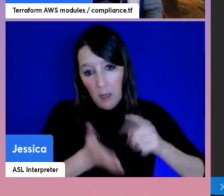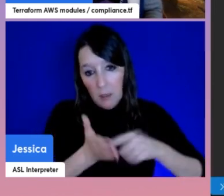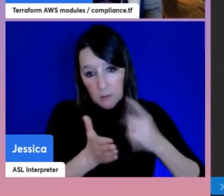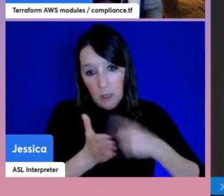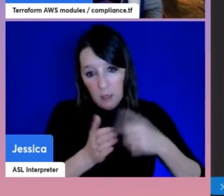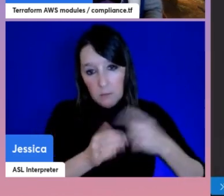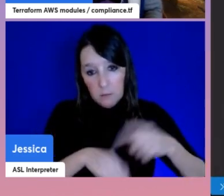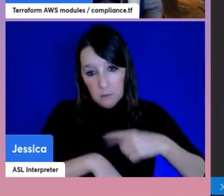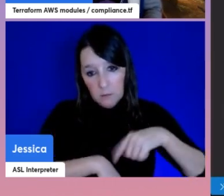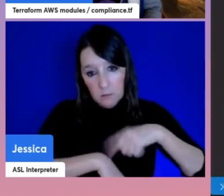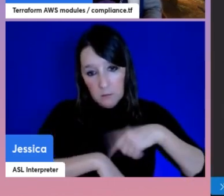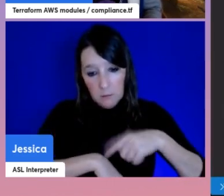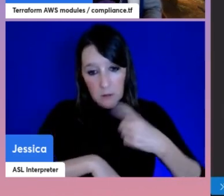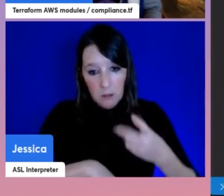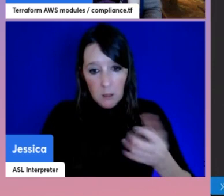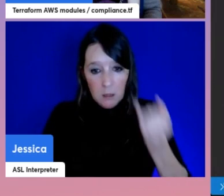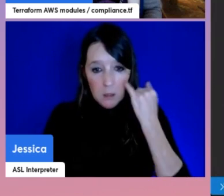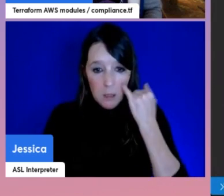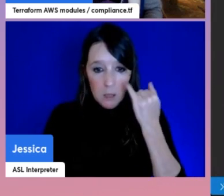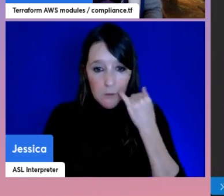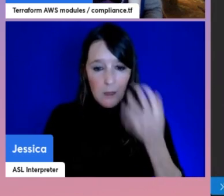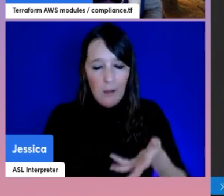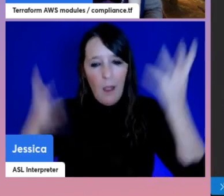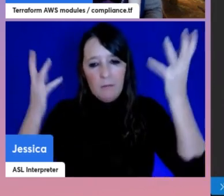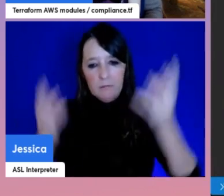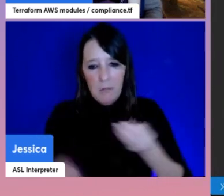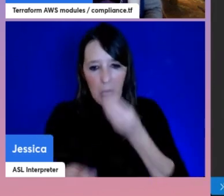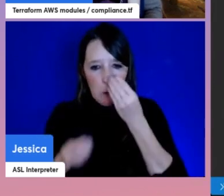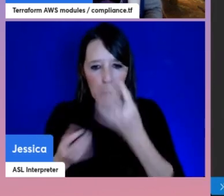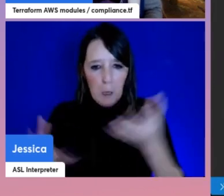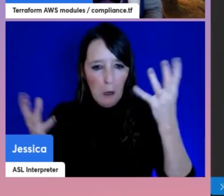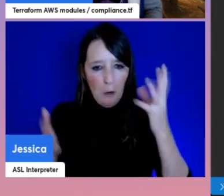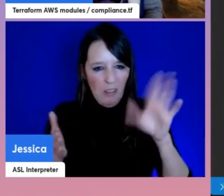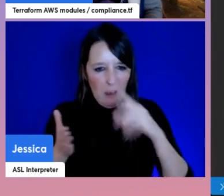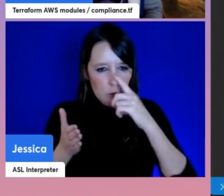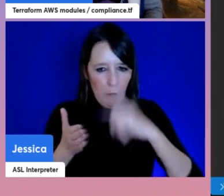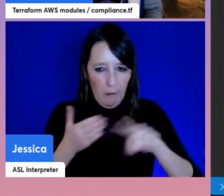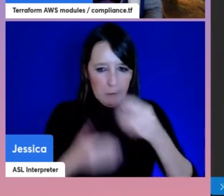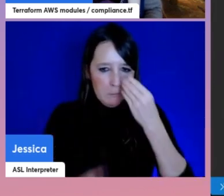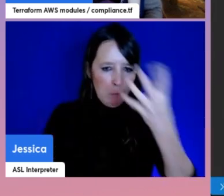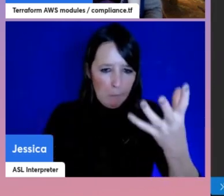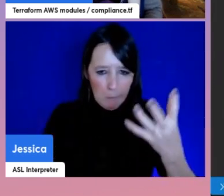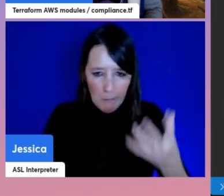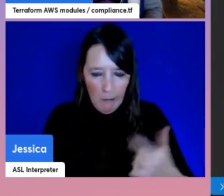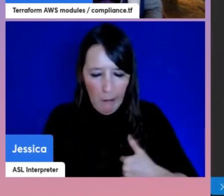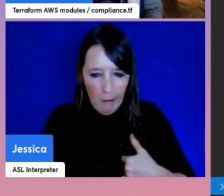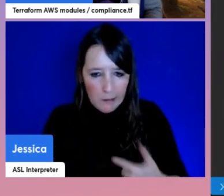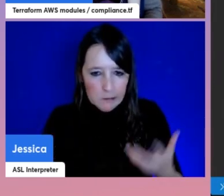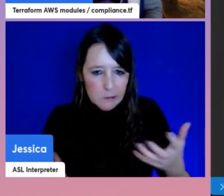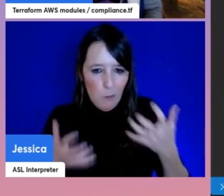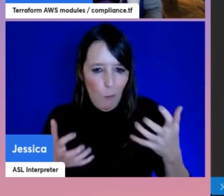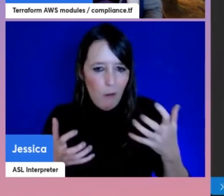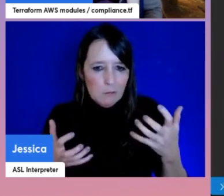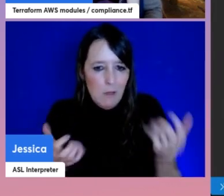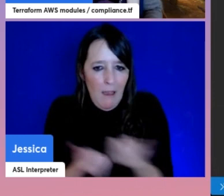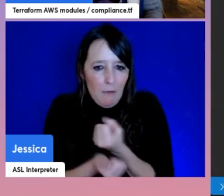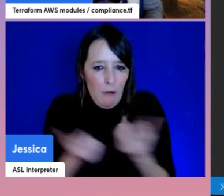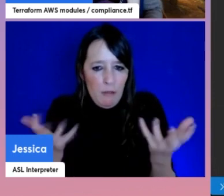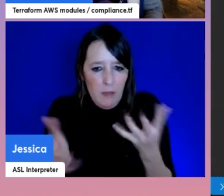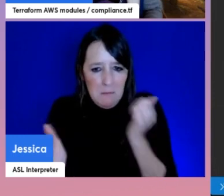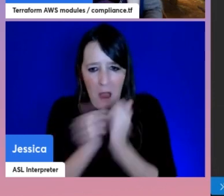enough and you say like, I don't care about this check, I just want to have everything